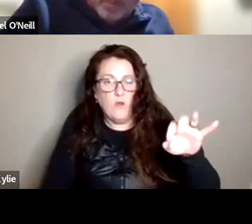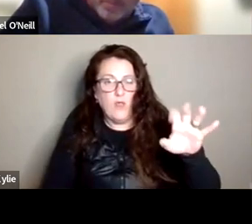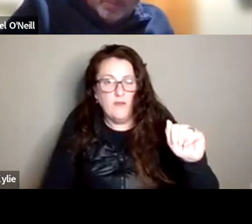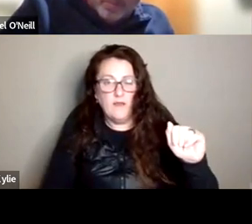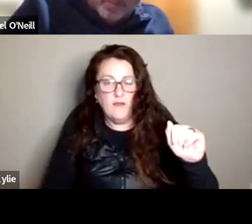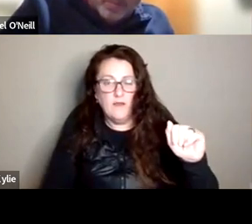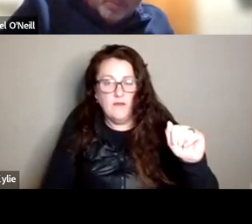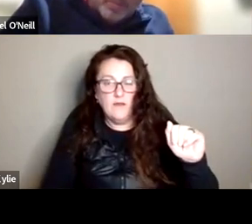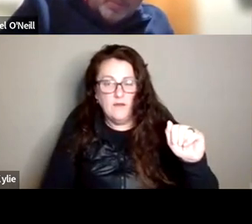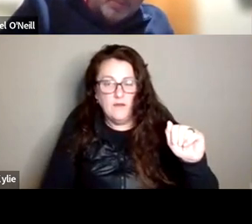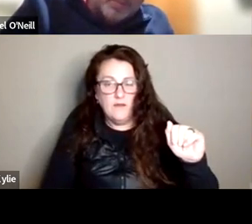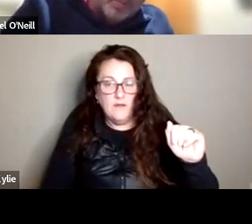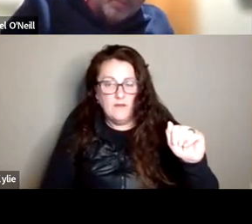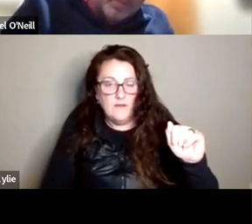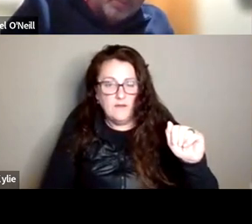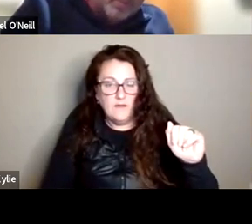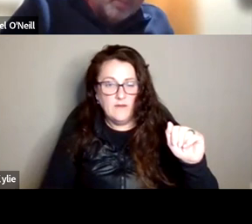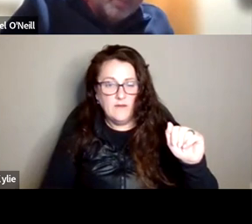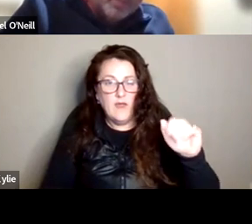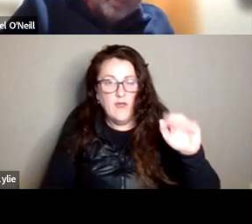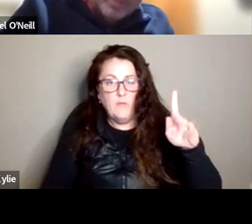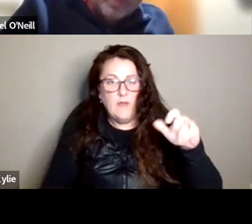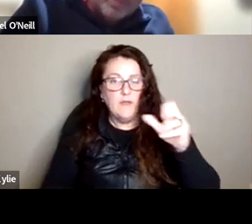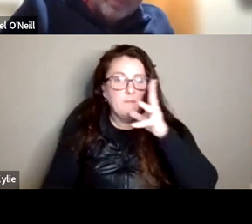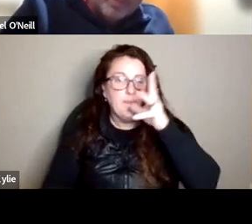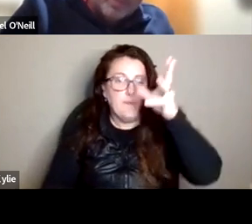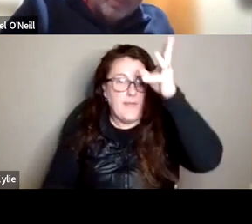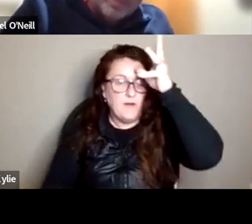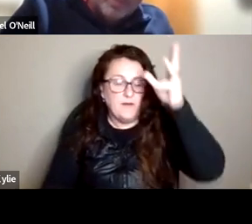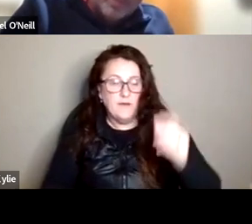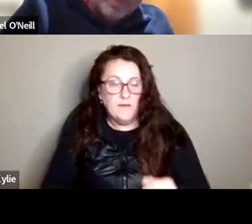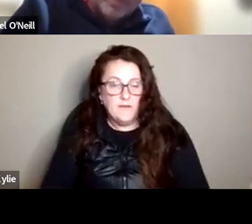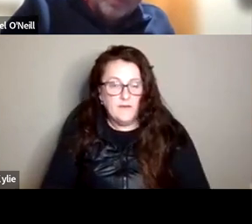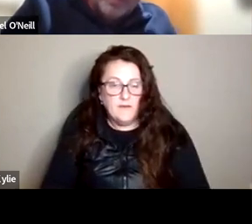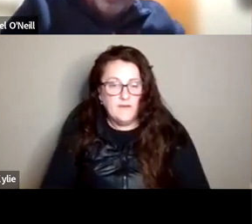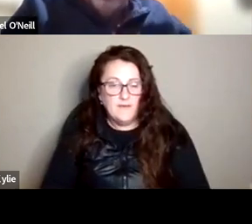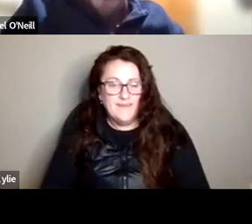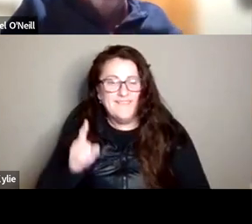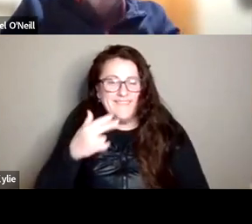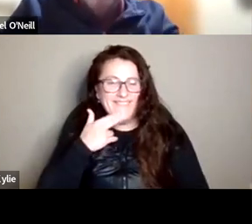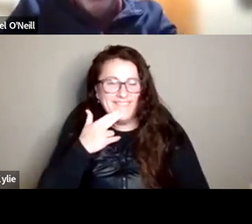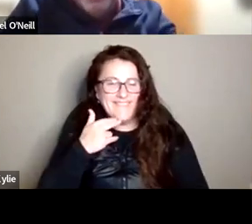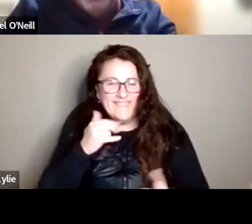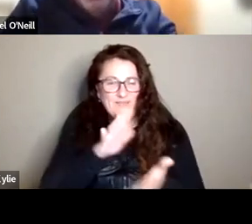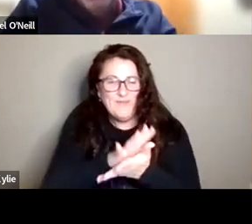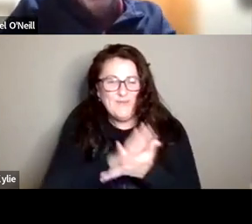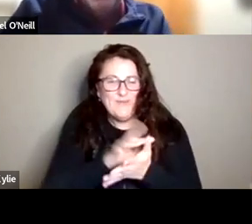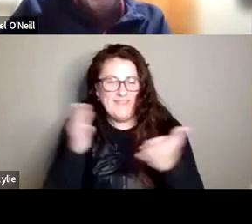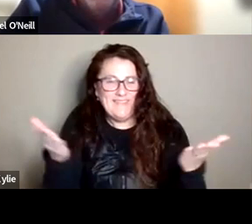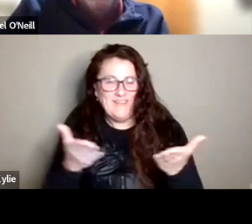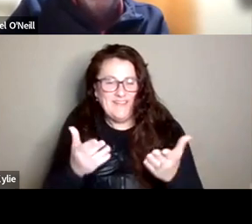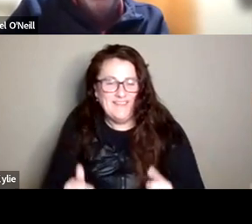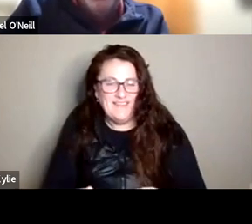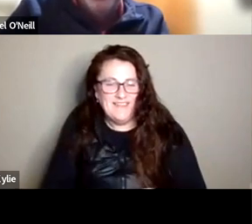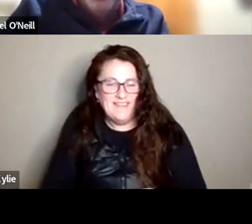I'm a parent at BPS, Thea and Cleo, who attends the Sarah Greenwood School. She's here, and